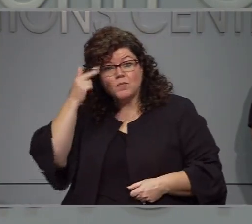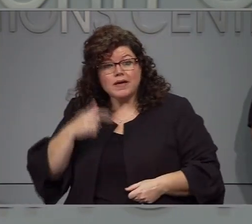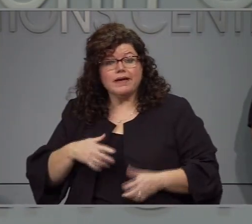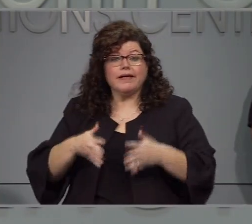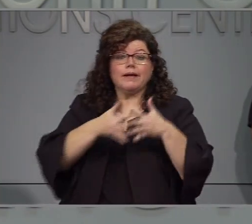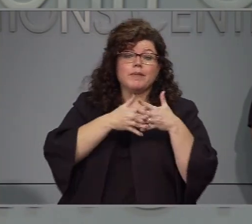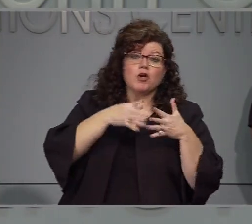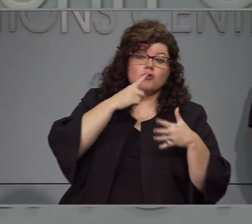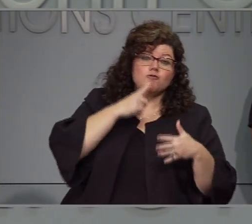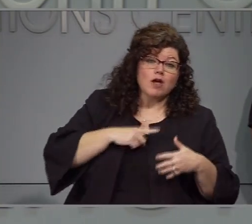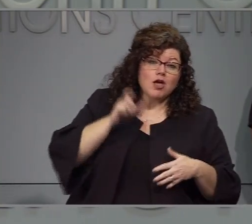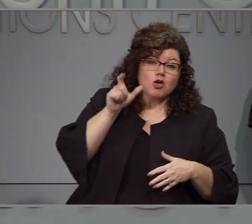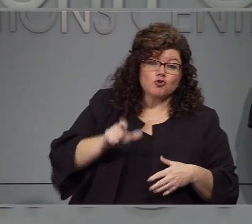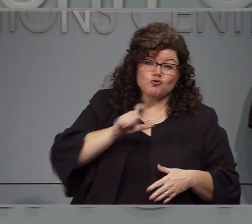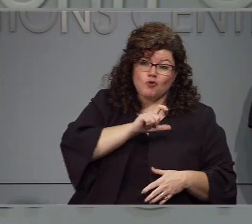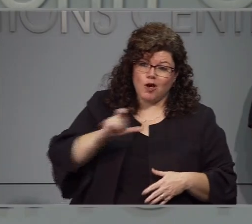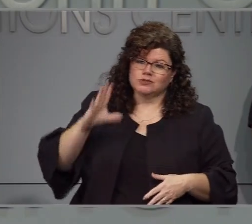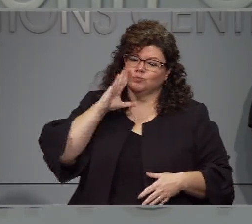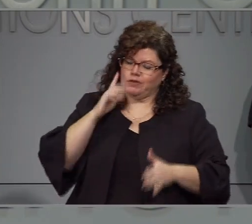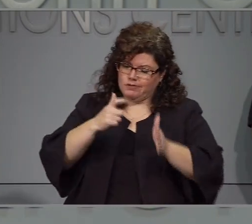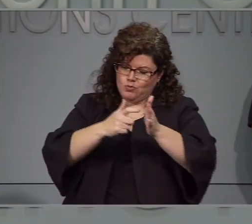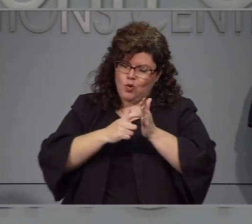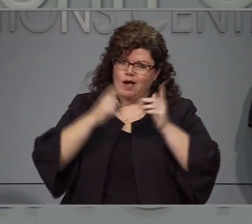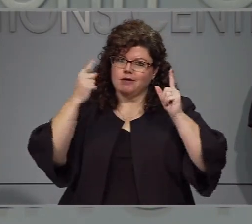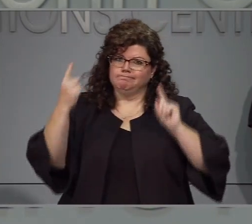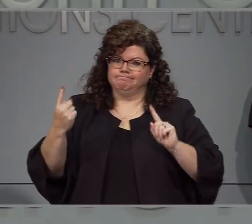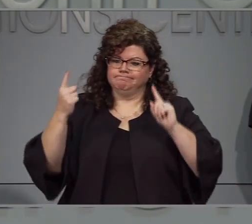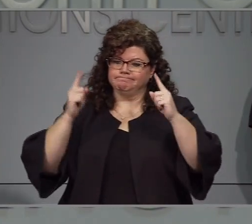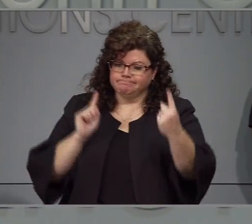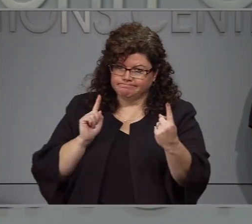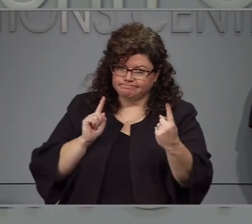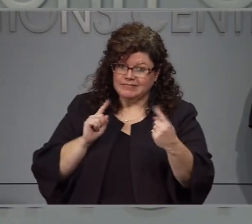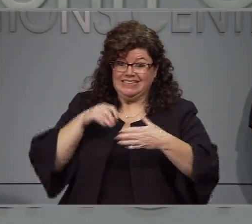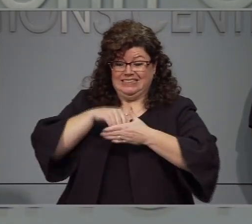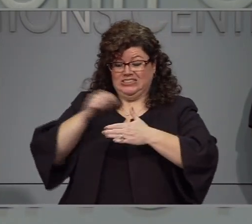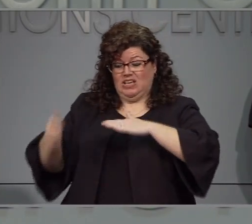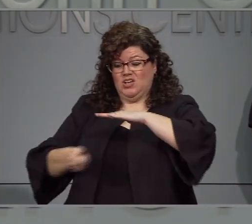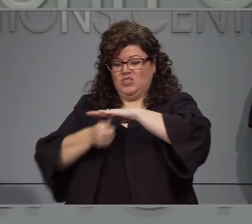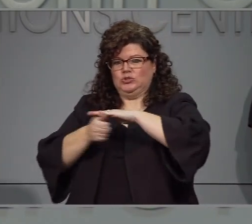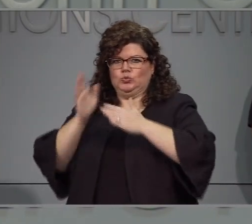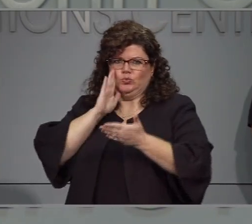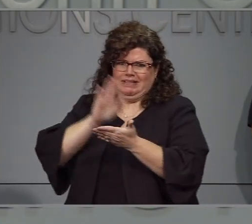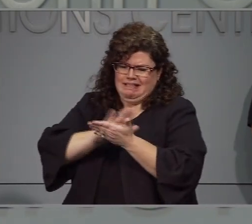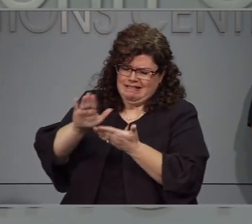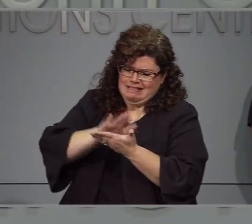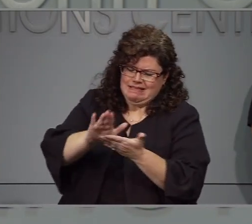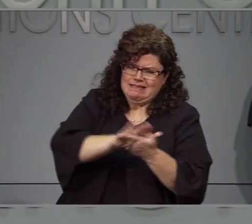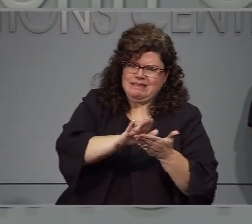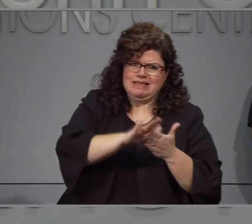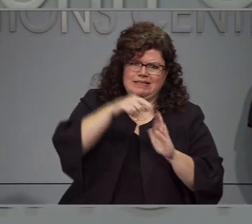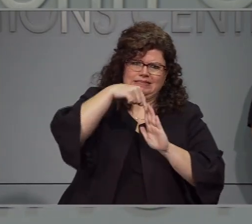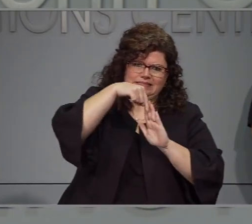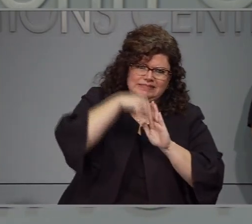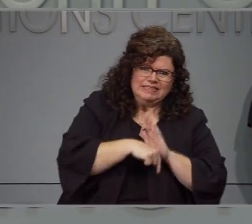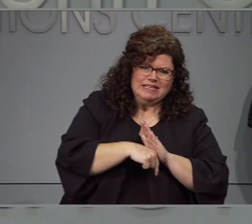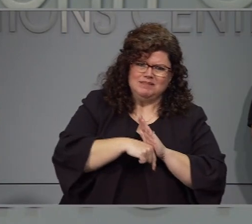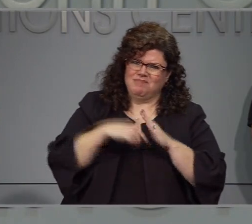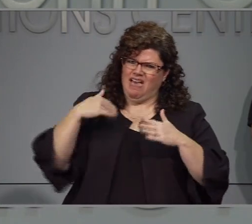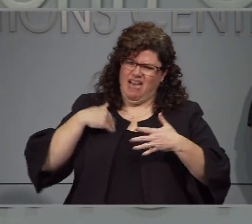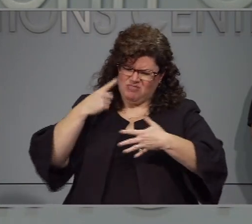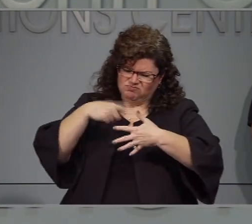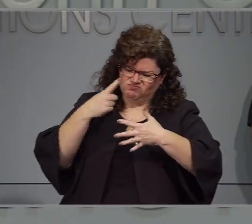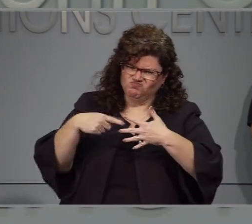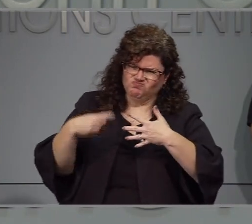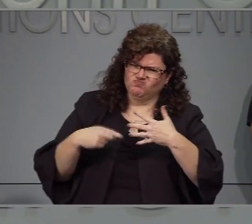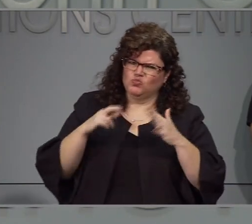health screening, physical distancing, and cleaning protocols in place in shelters to prevent the spread of the COVID-19